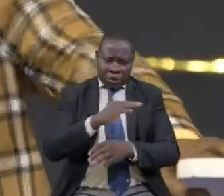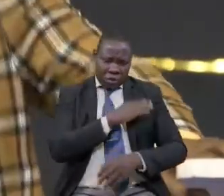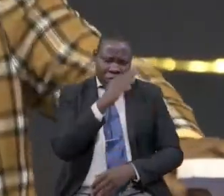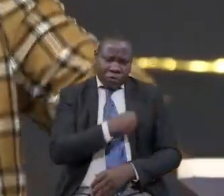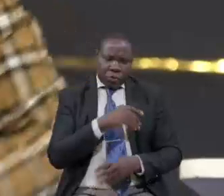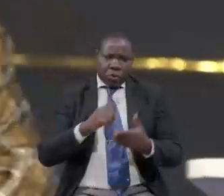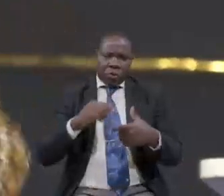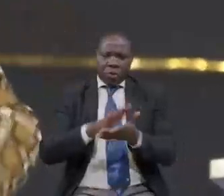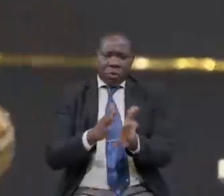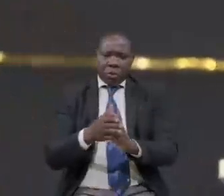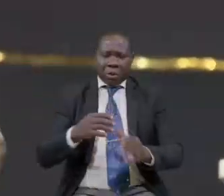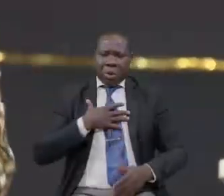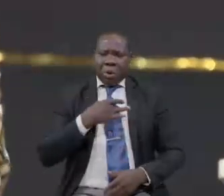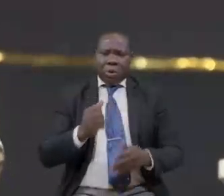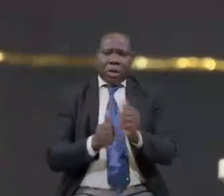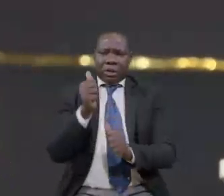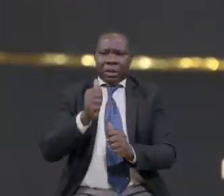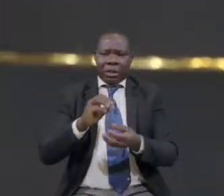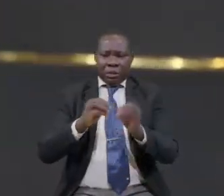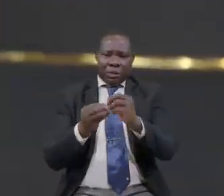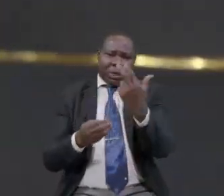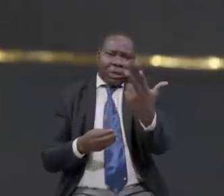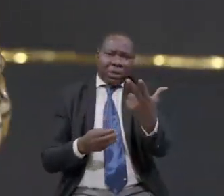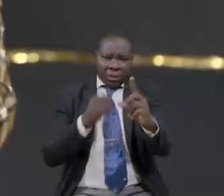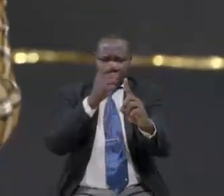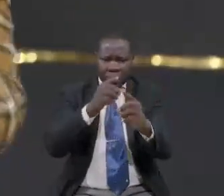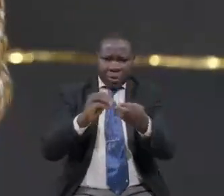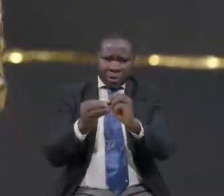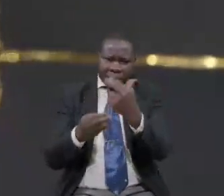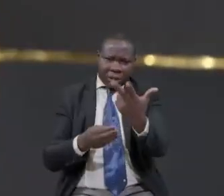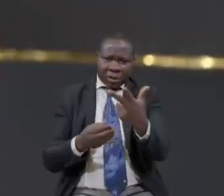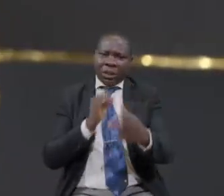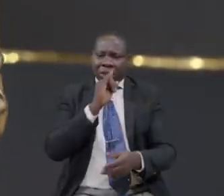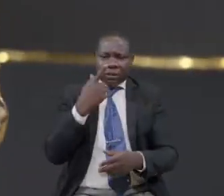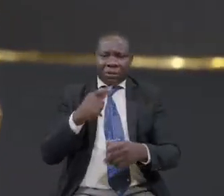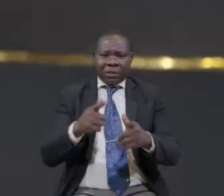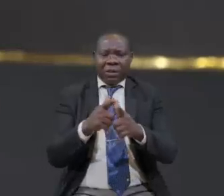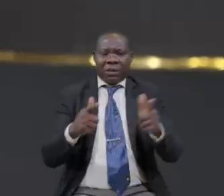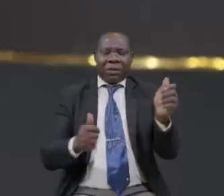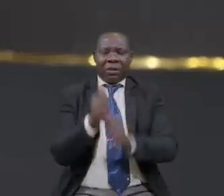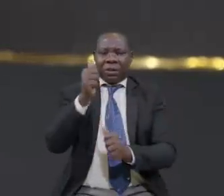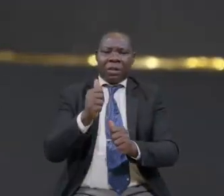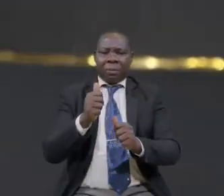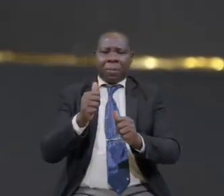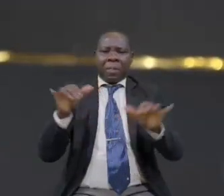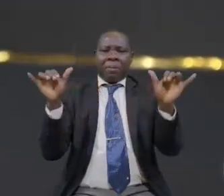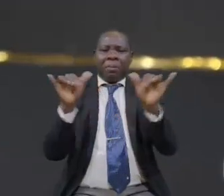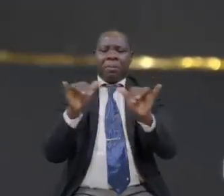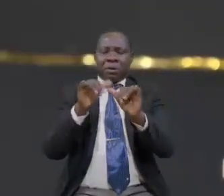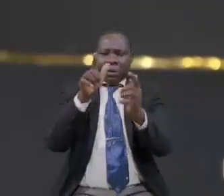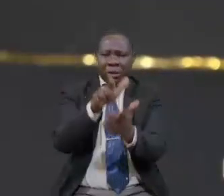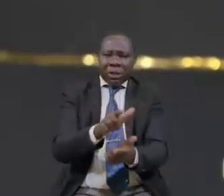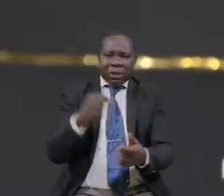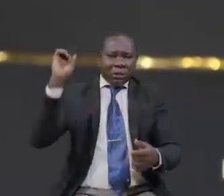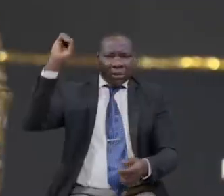at number three. Number three is the greater, matchless grace that